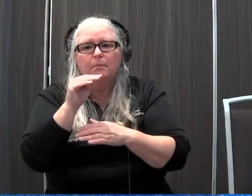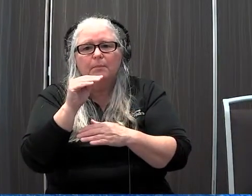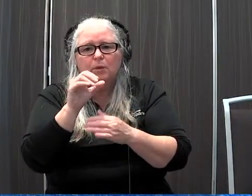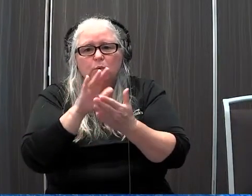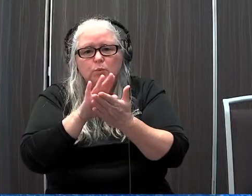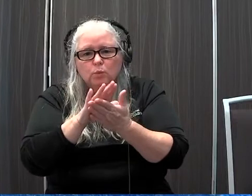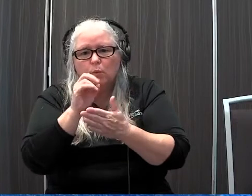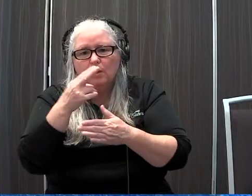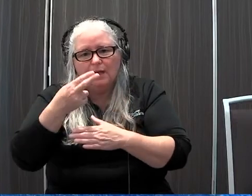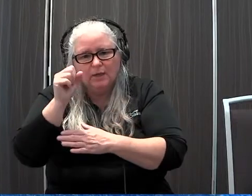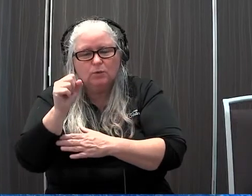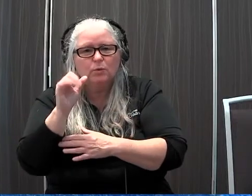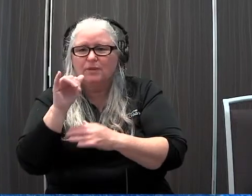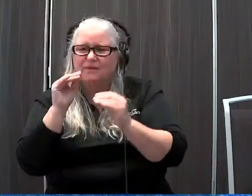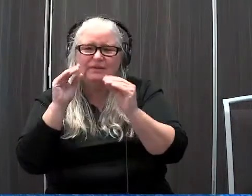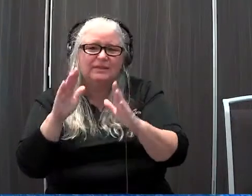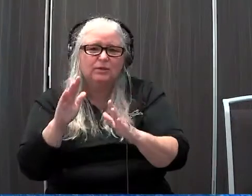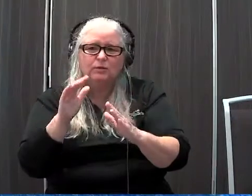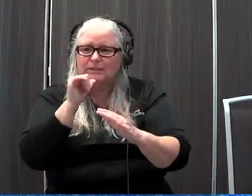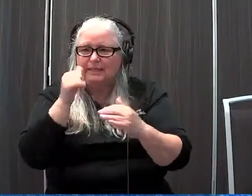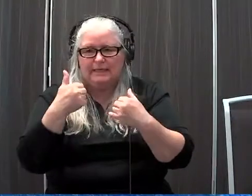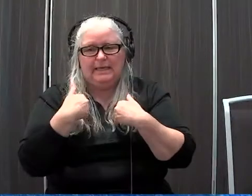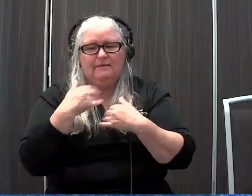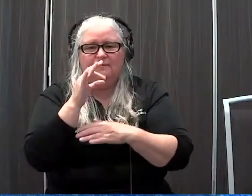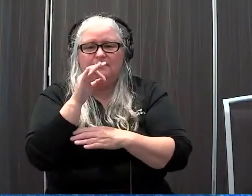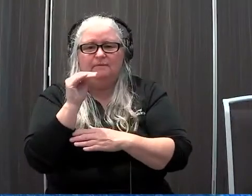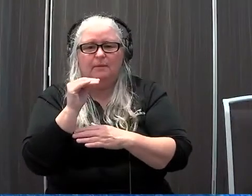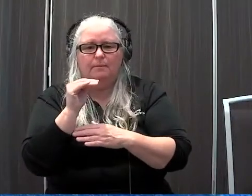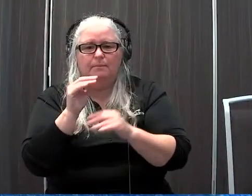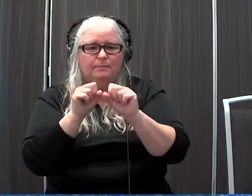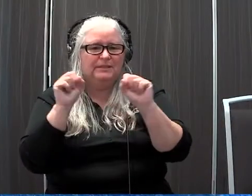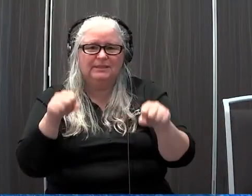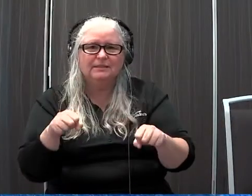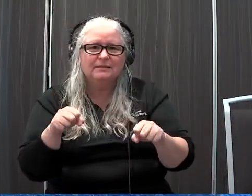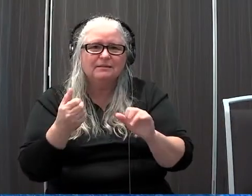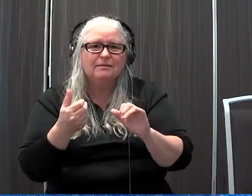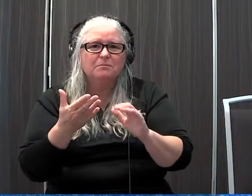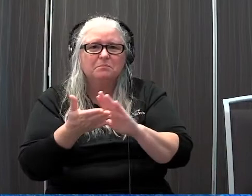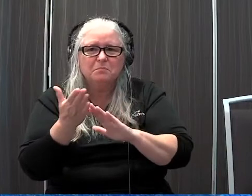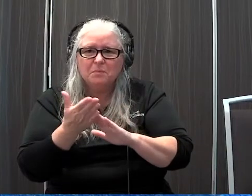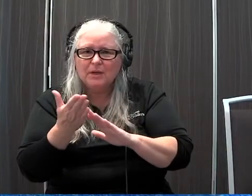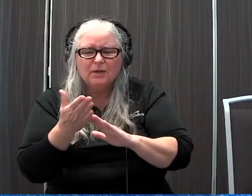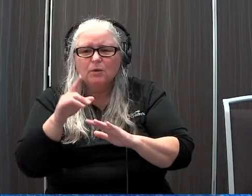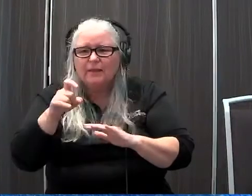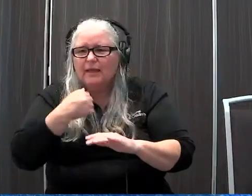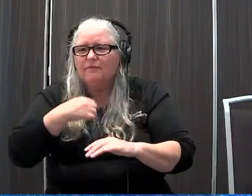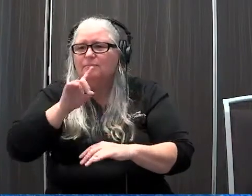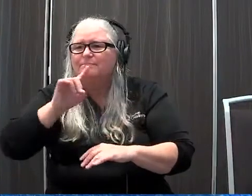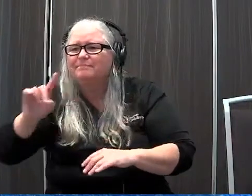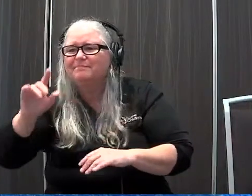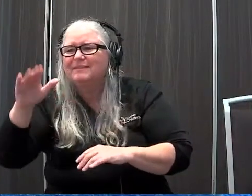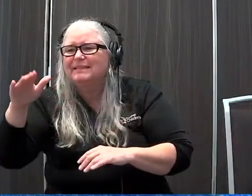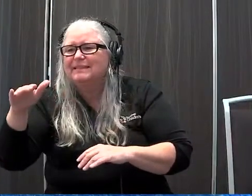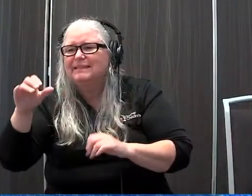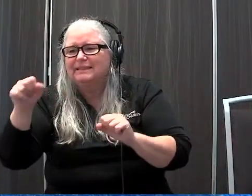teachers didn't have the FM system up and running, or they had to go out of their way to ask them to wear the